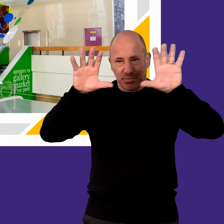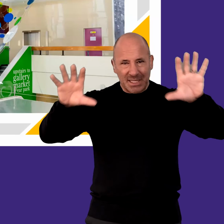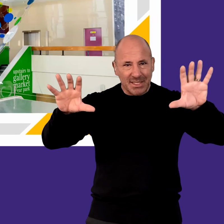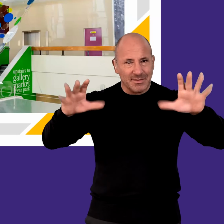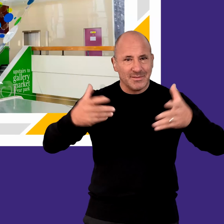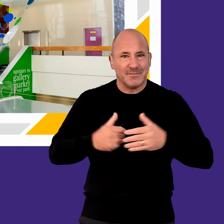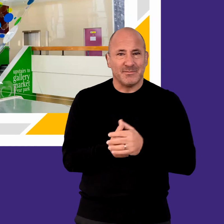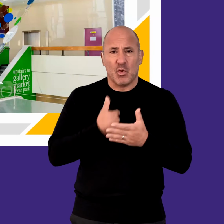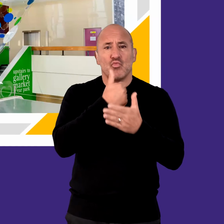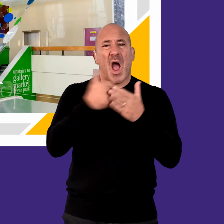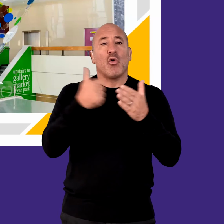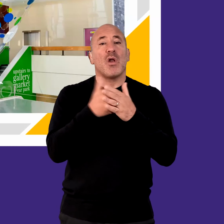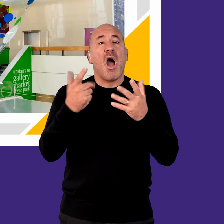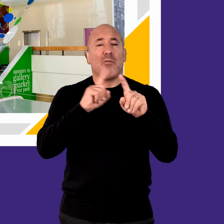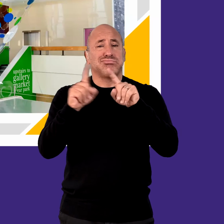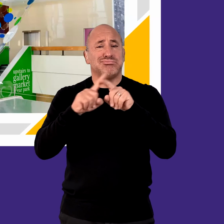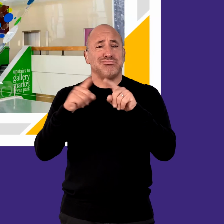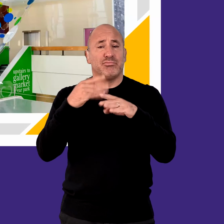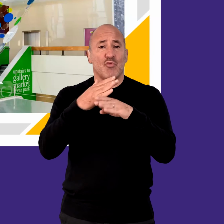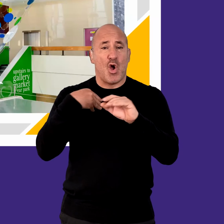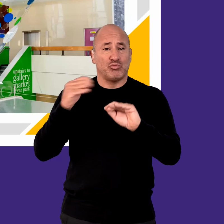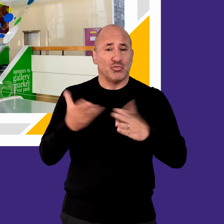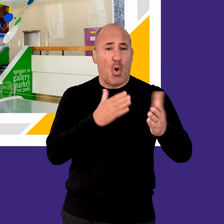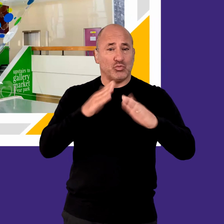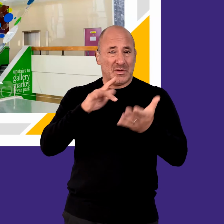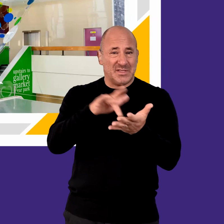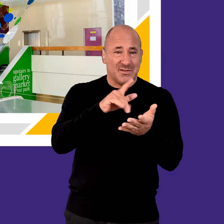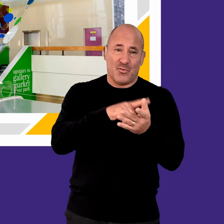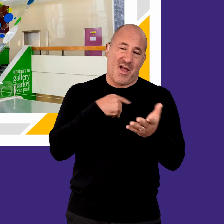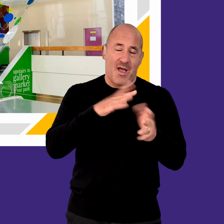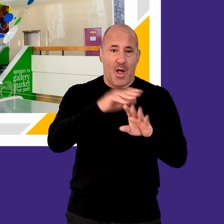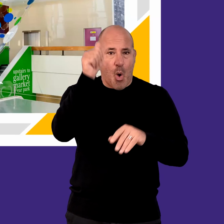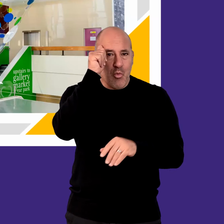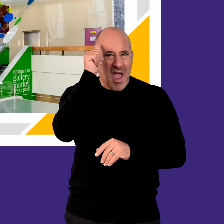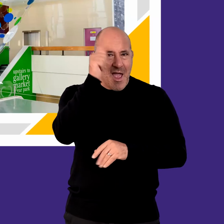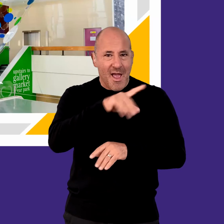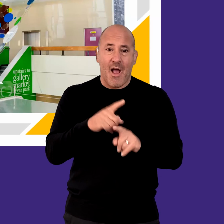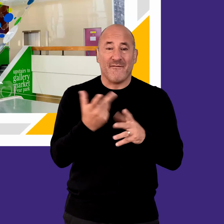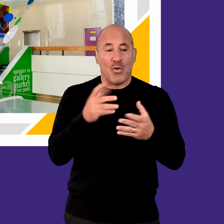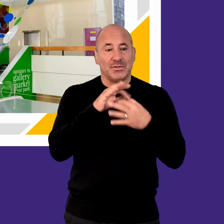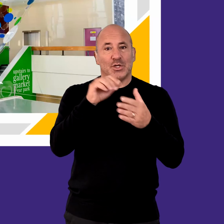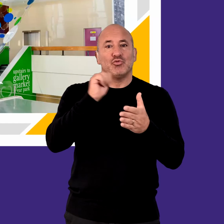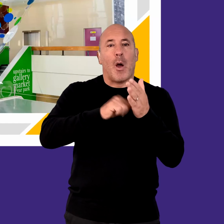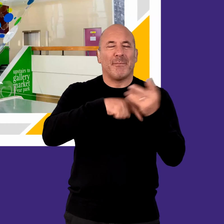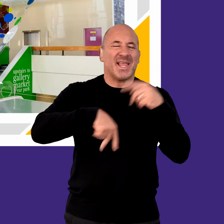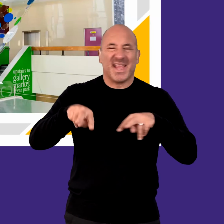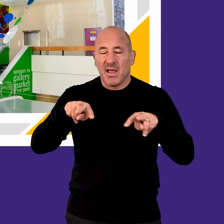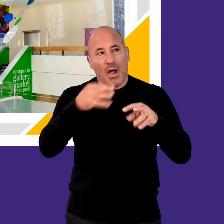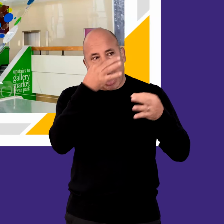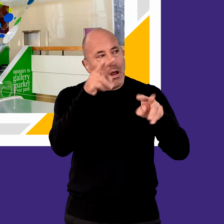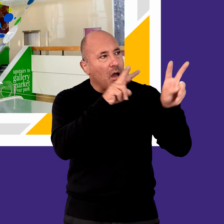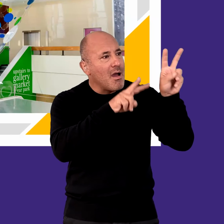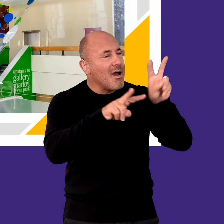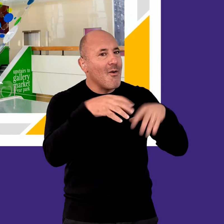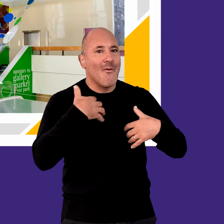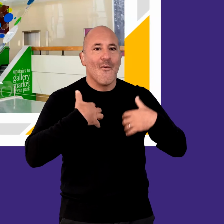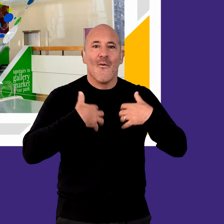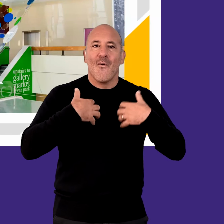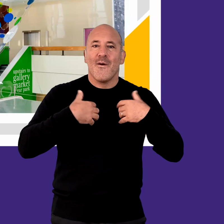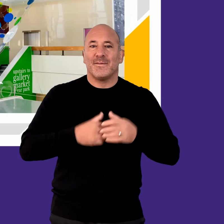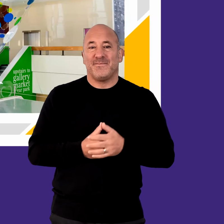piece. And we regularly perform excerpts of work in the centre as part of our raising awareness and kind of, engaging